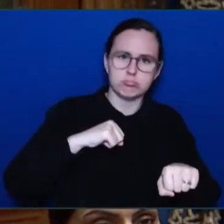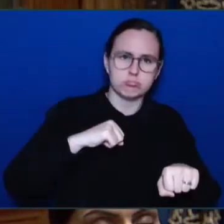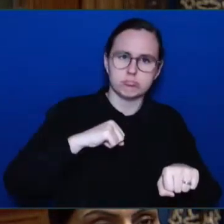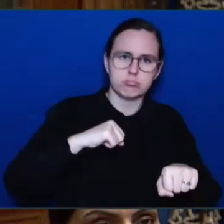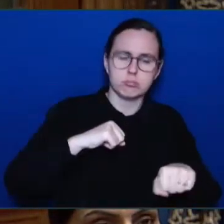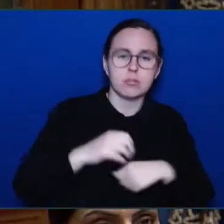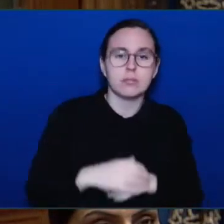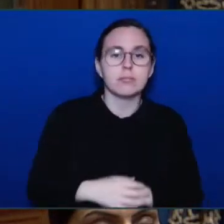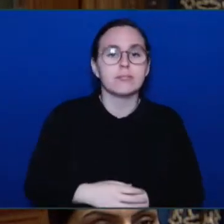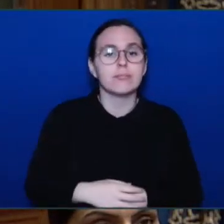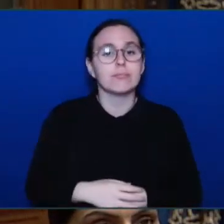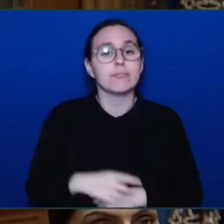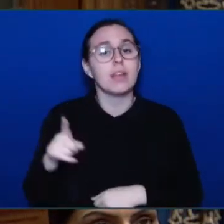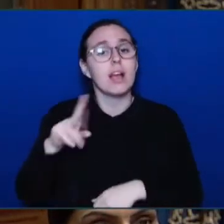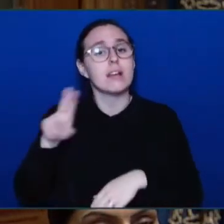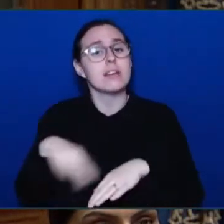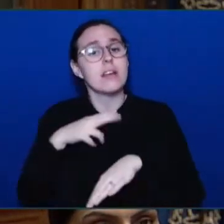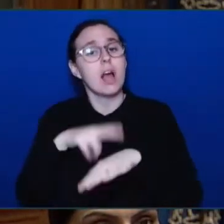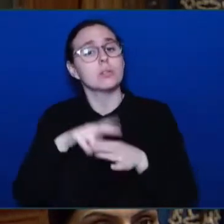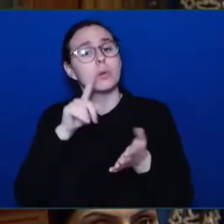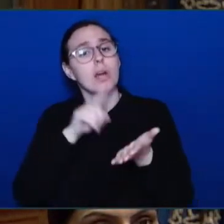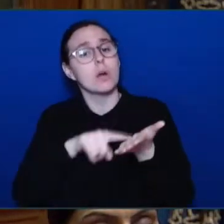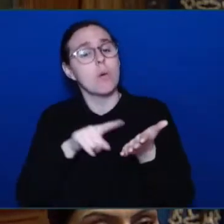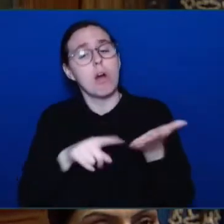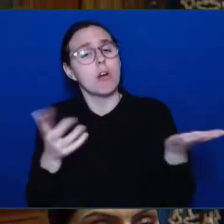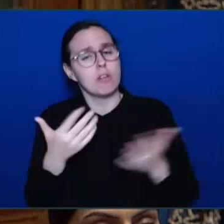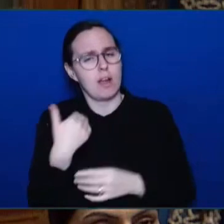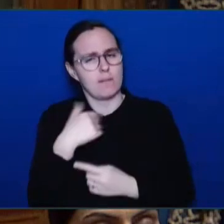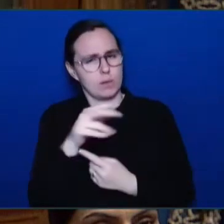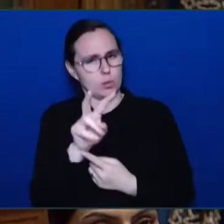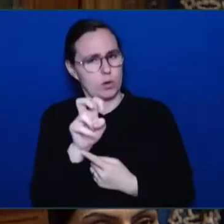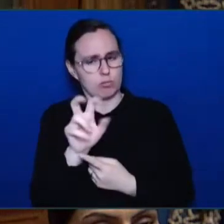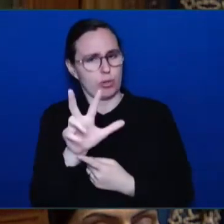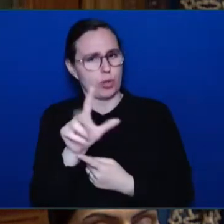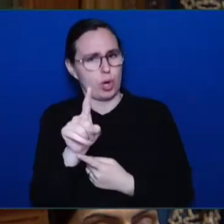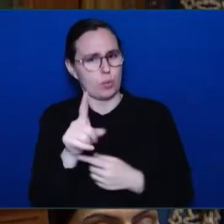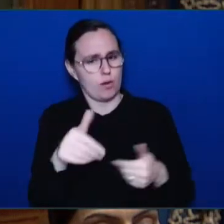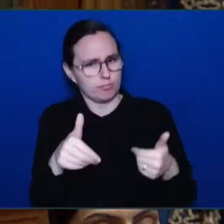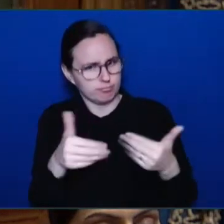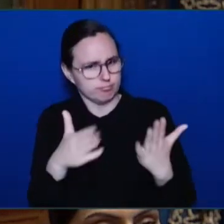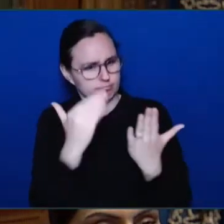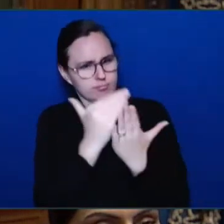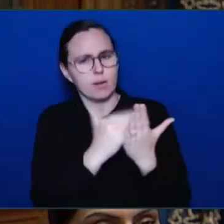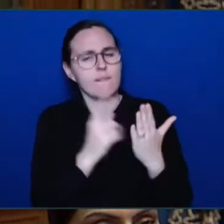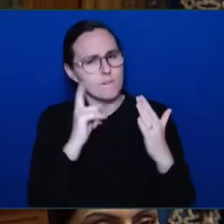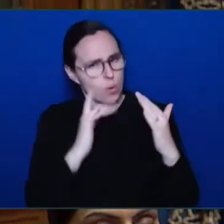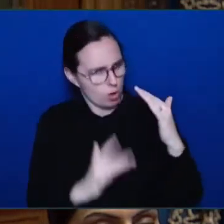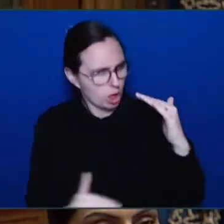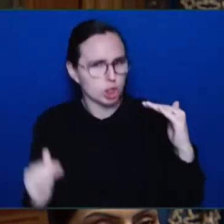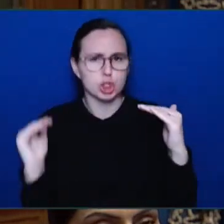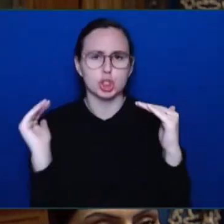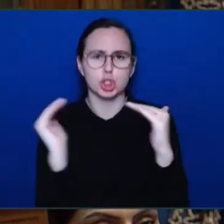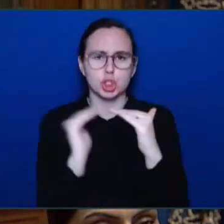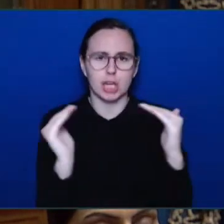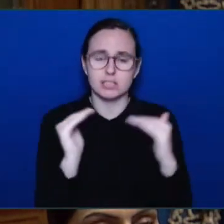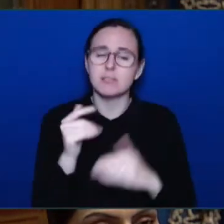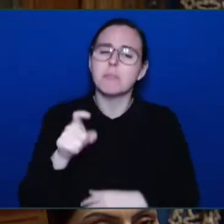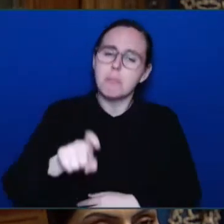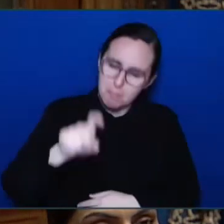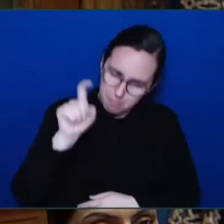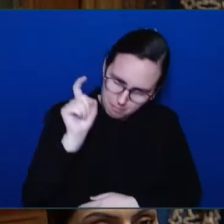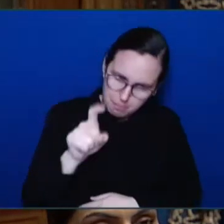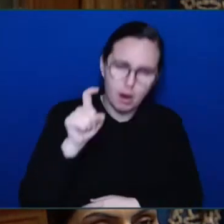outline transformative actions that must be taken to improve the health, well-being, and safety of Indigenous